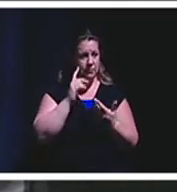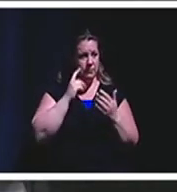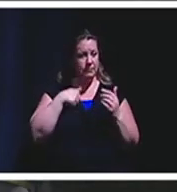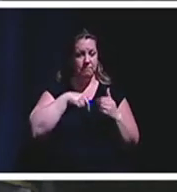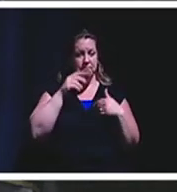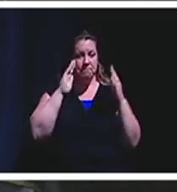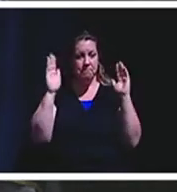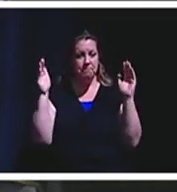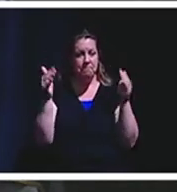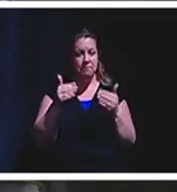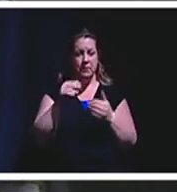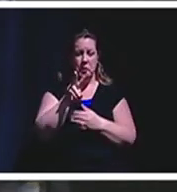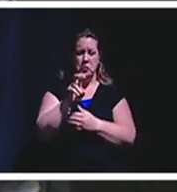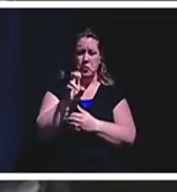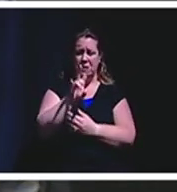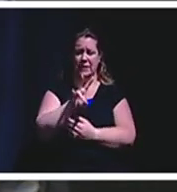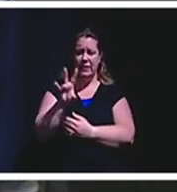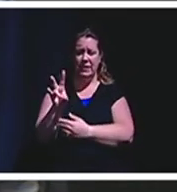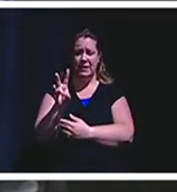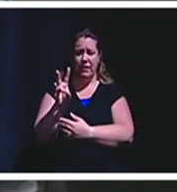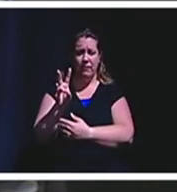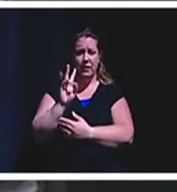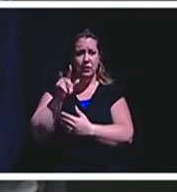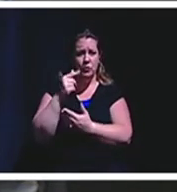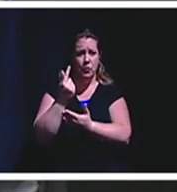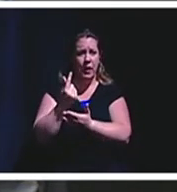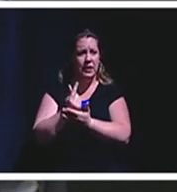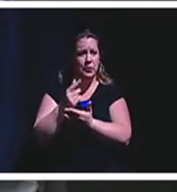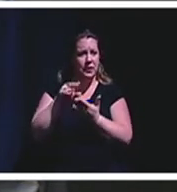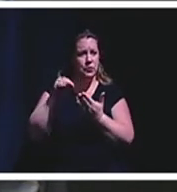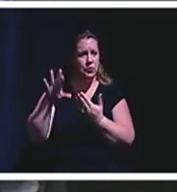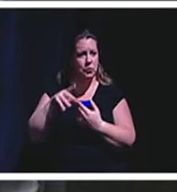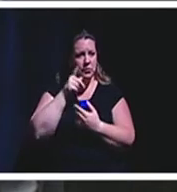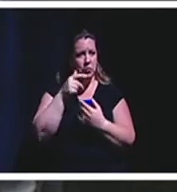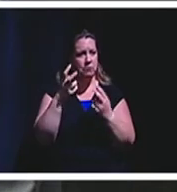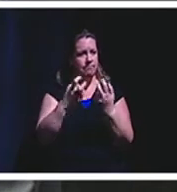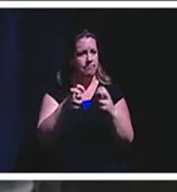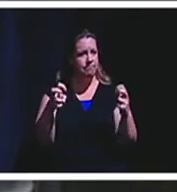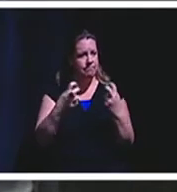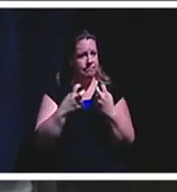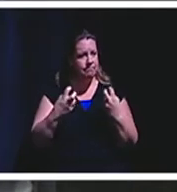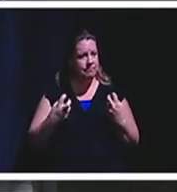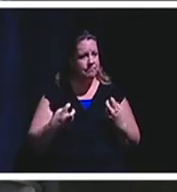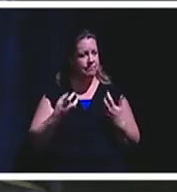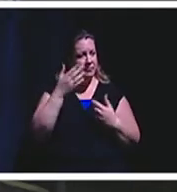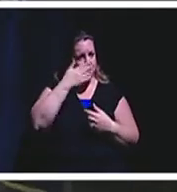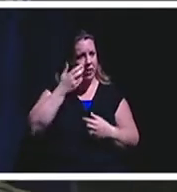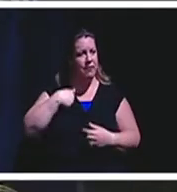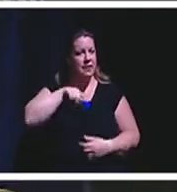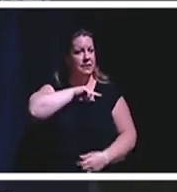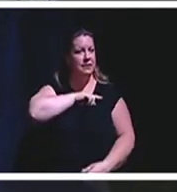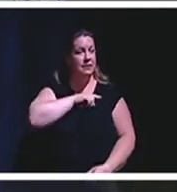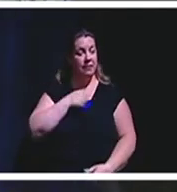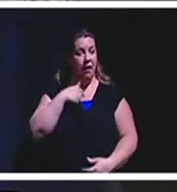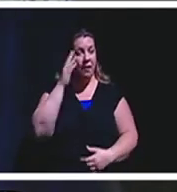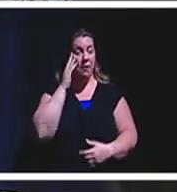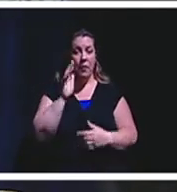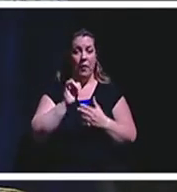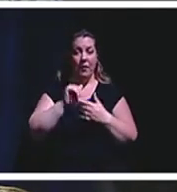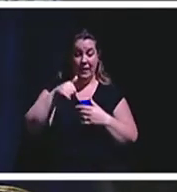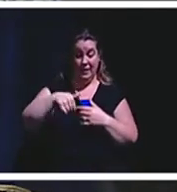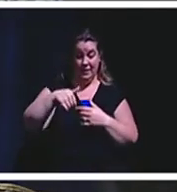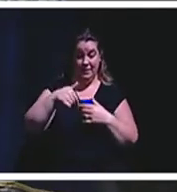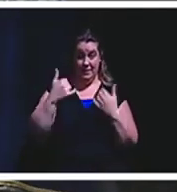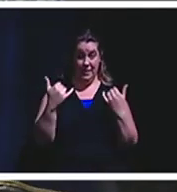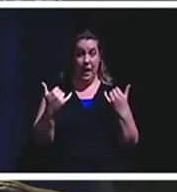277 graduates who are sitting in front of me, and I know this is a moment that all